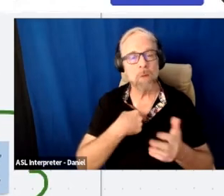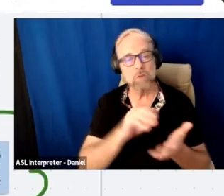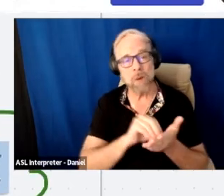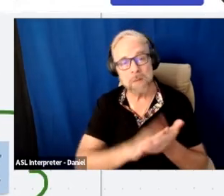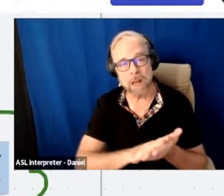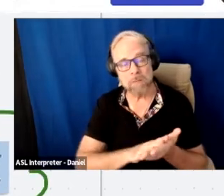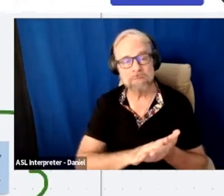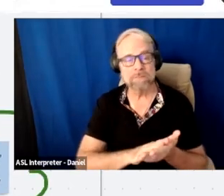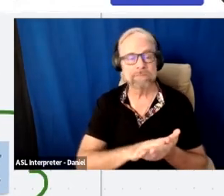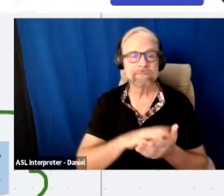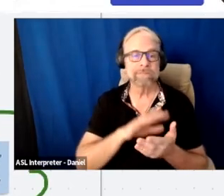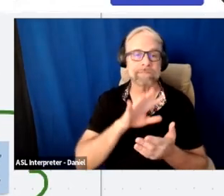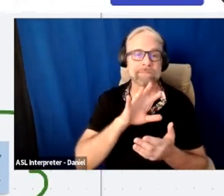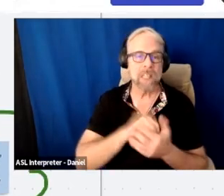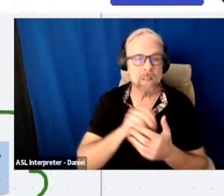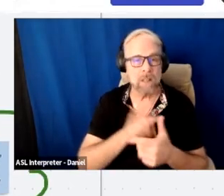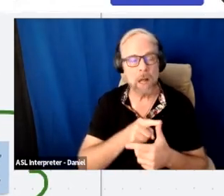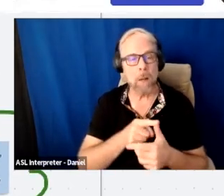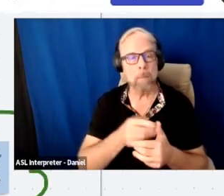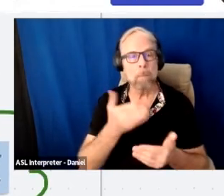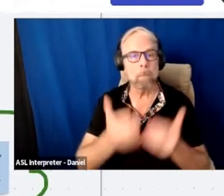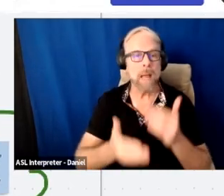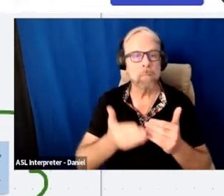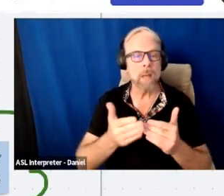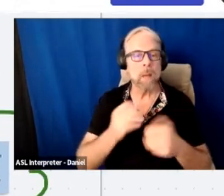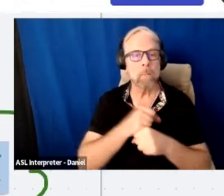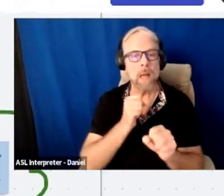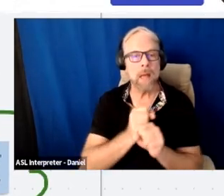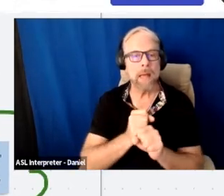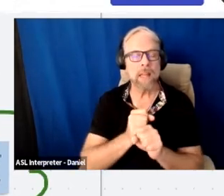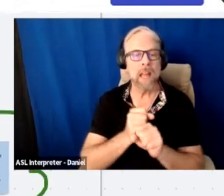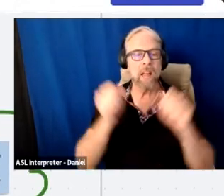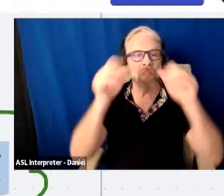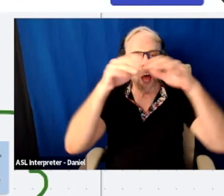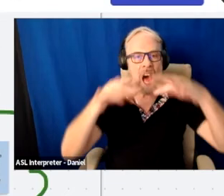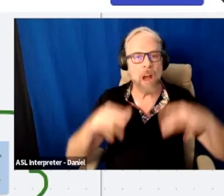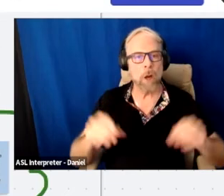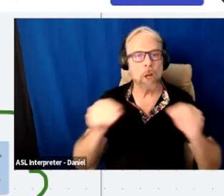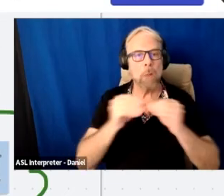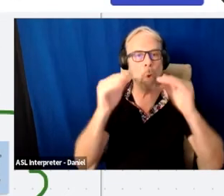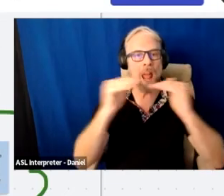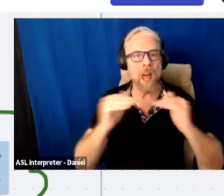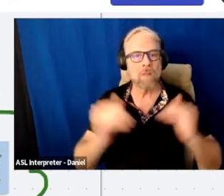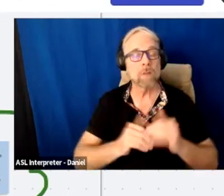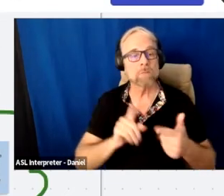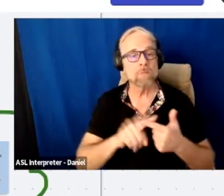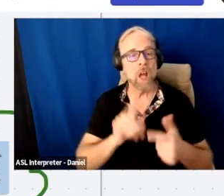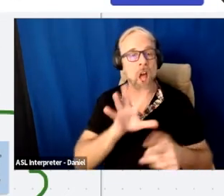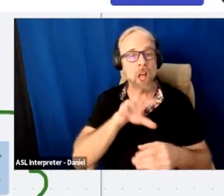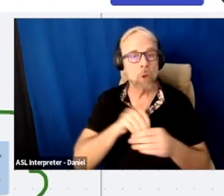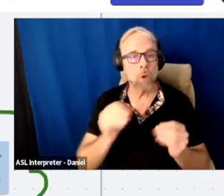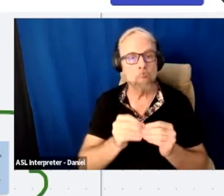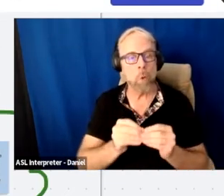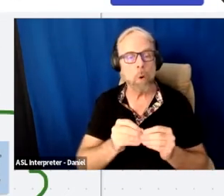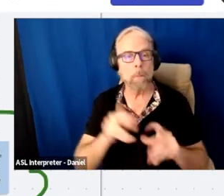included maybe leveling the hierarchy and including more voices at the table. I think that idea